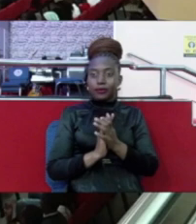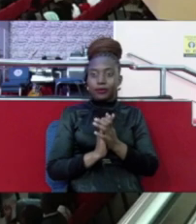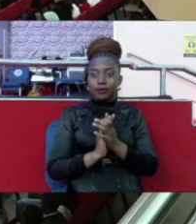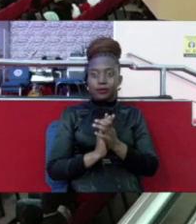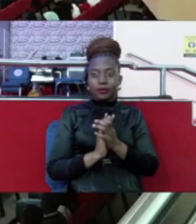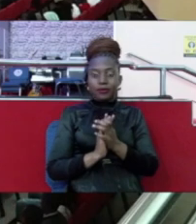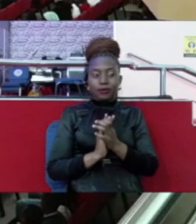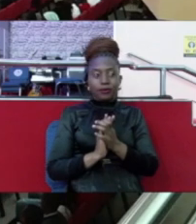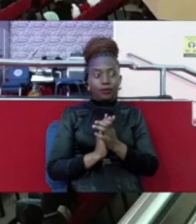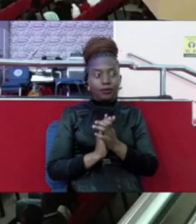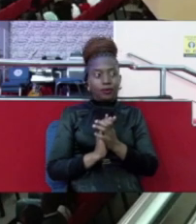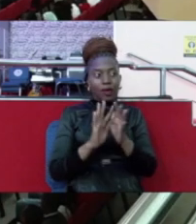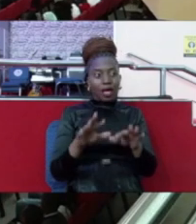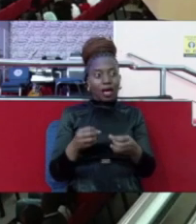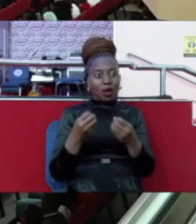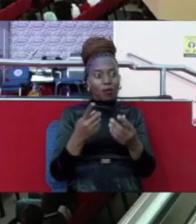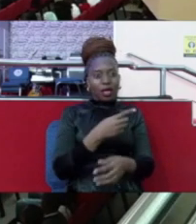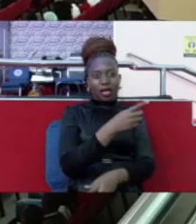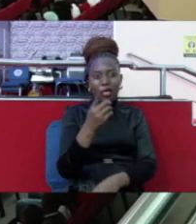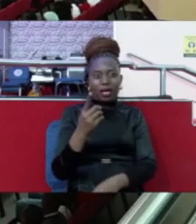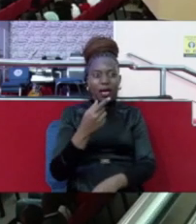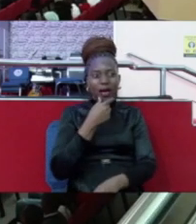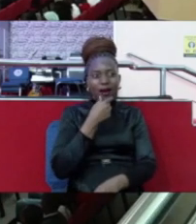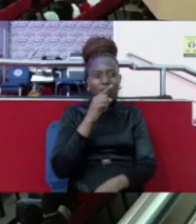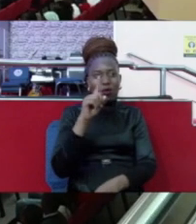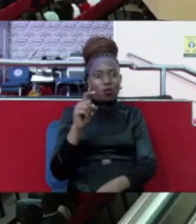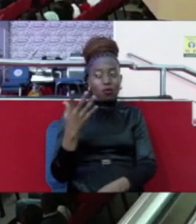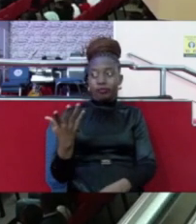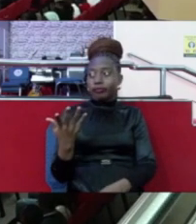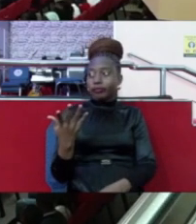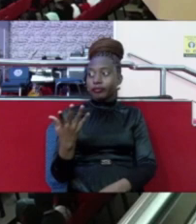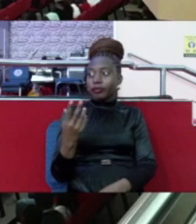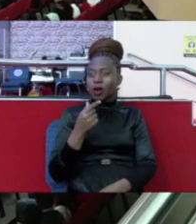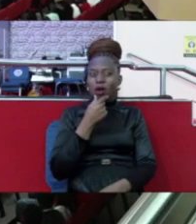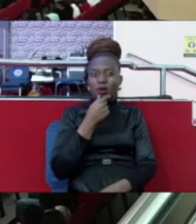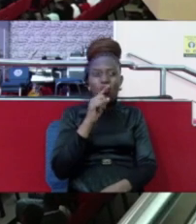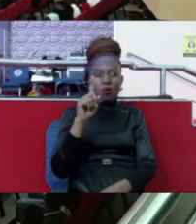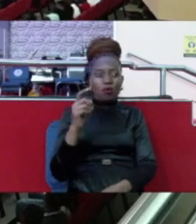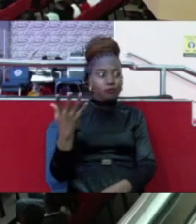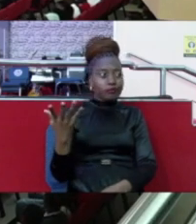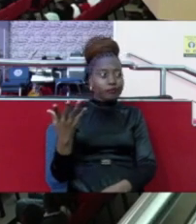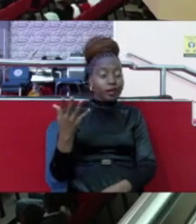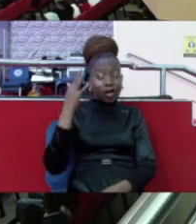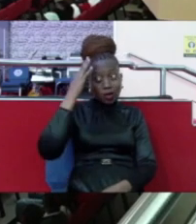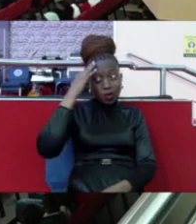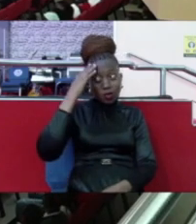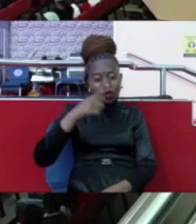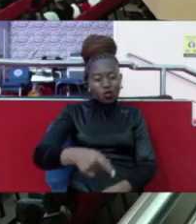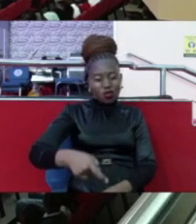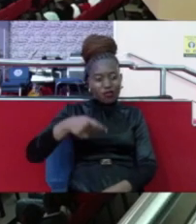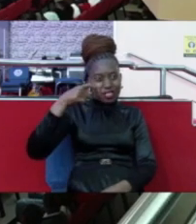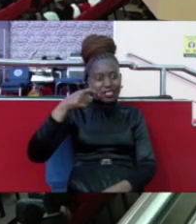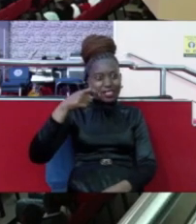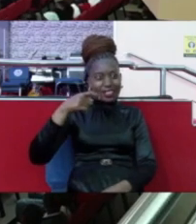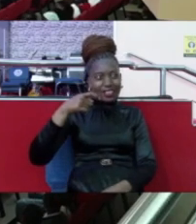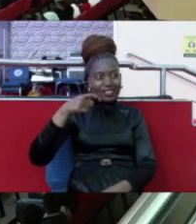wakulima? How many of you are Luo? Wangapi ni Waluo? Any Luos? You know fishing. Wajua kuvua